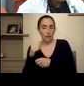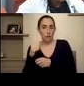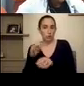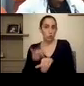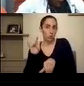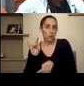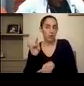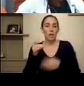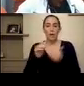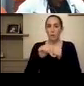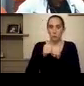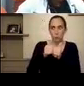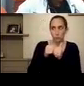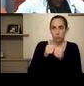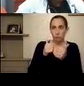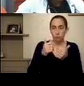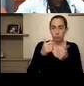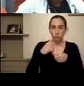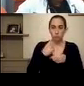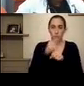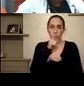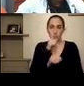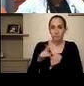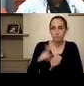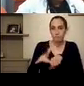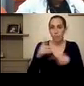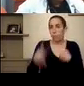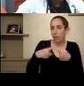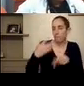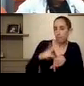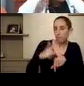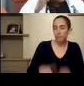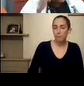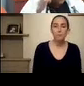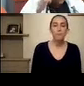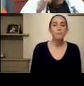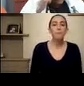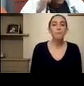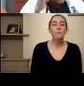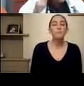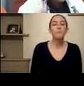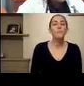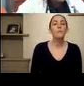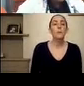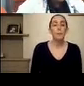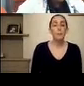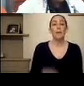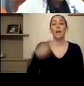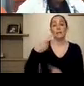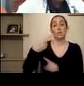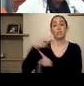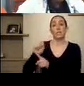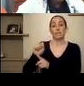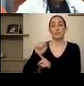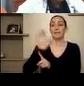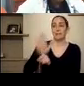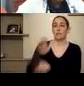available. So this is the vaccine plan that was published by HHS, and I think